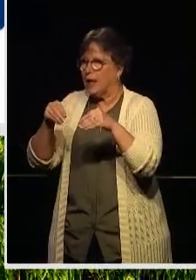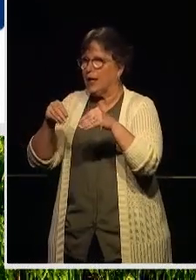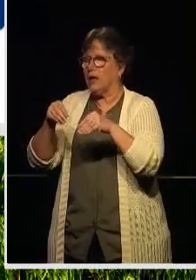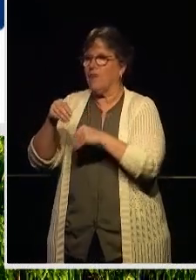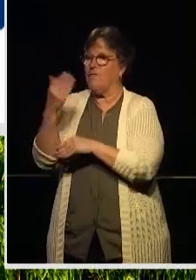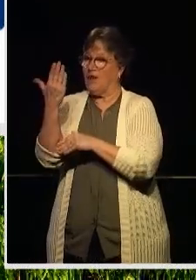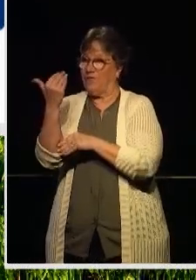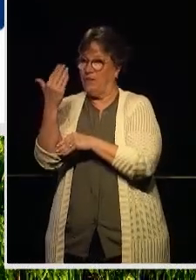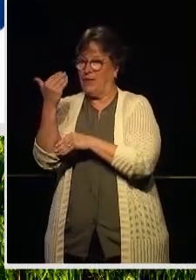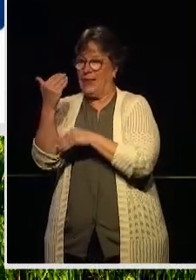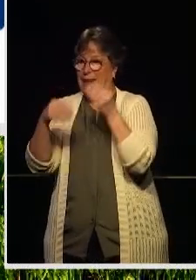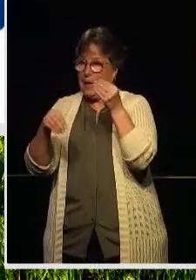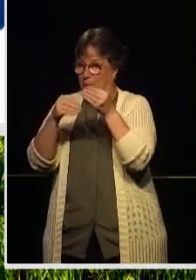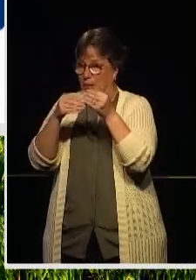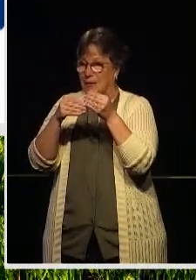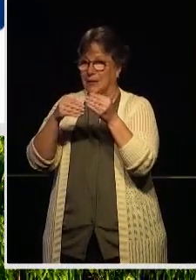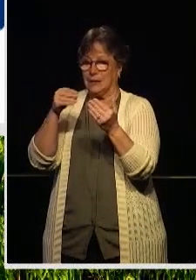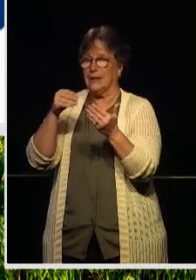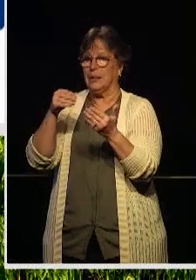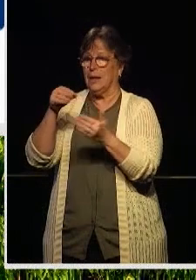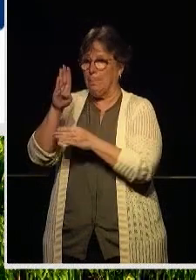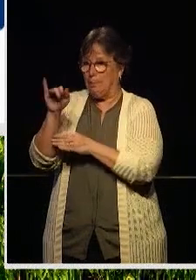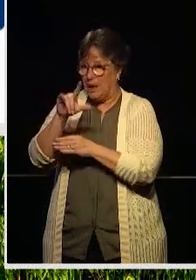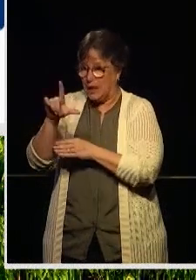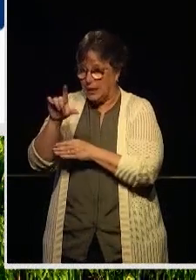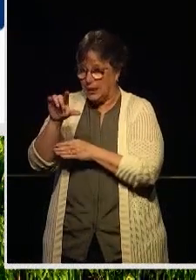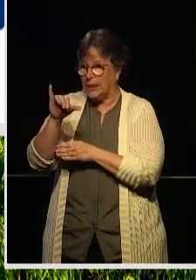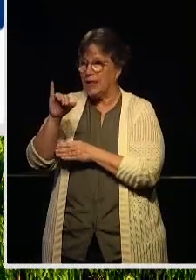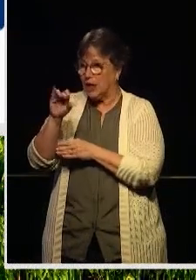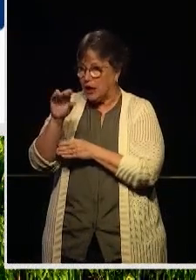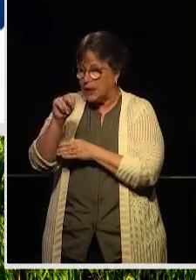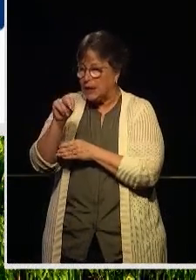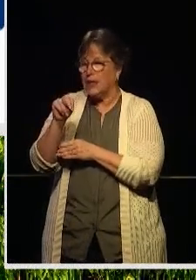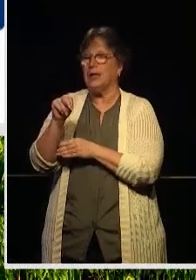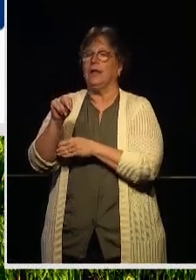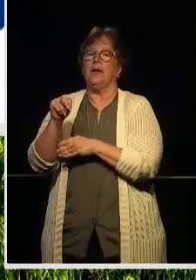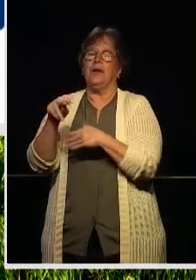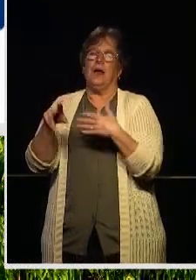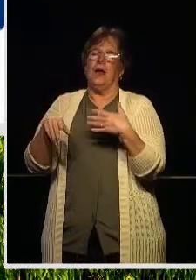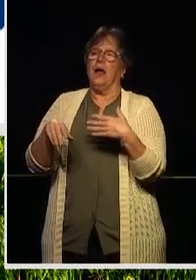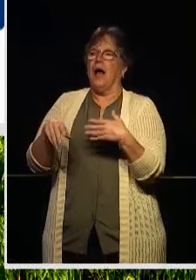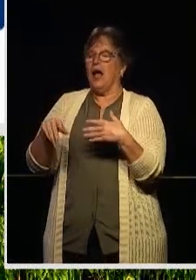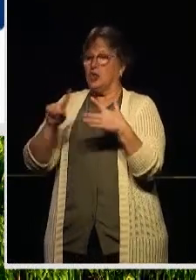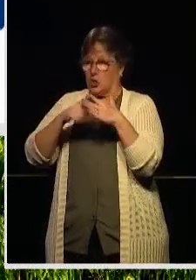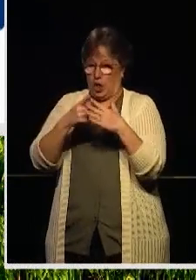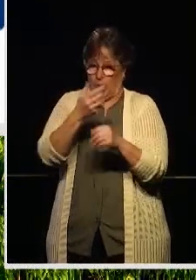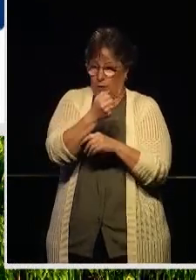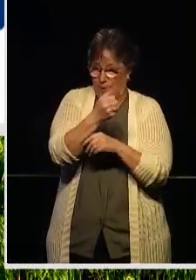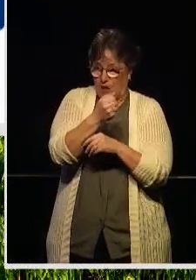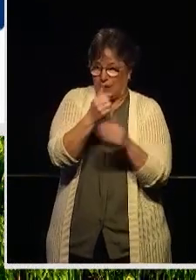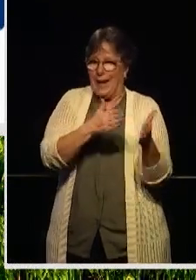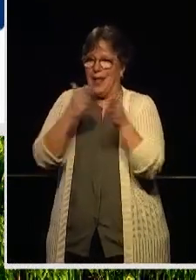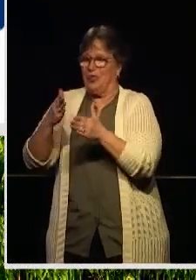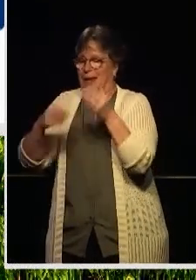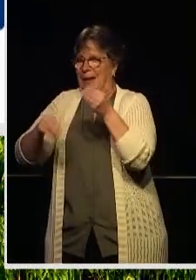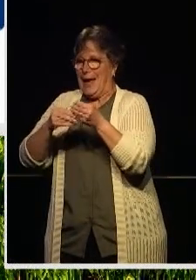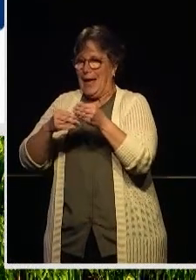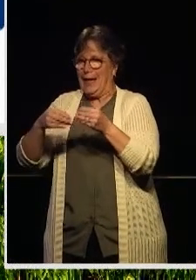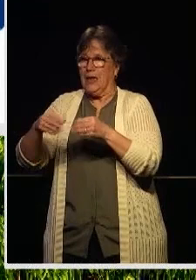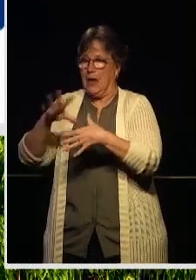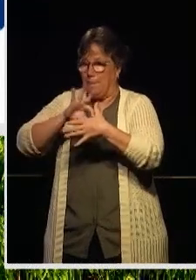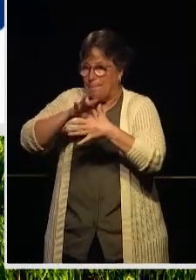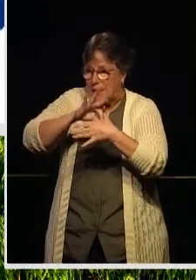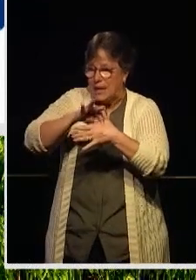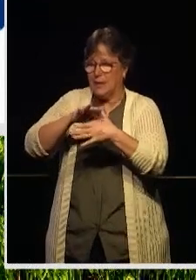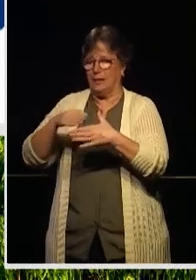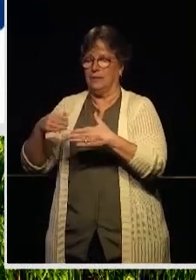billion, starting with milk, and then adding new biomarkers for fish, meat, poultry, and grains. After our launch in